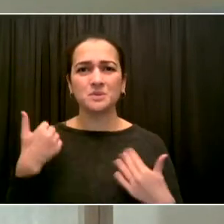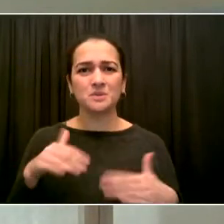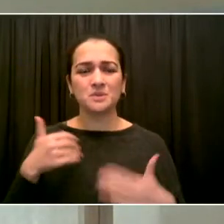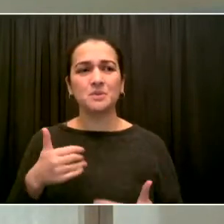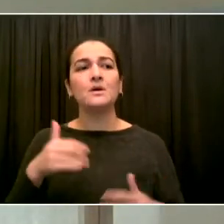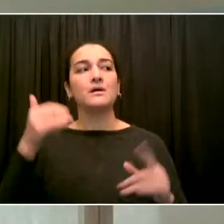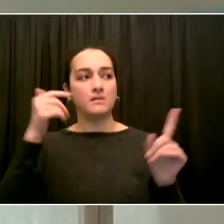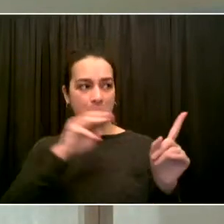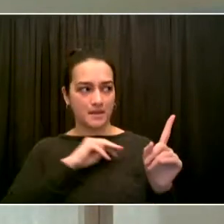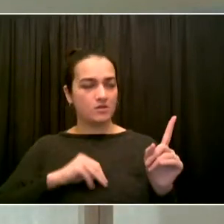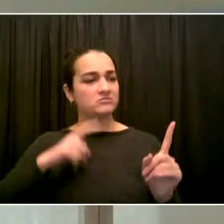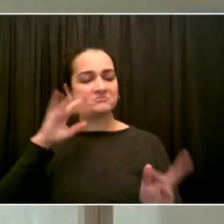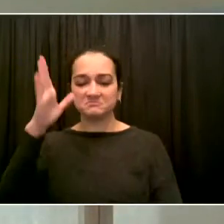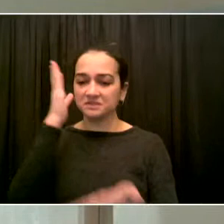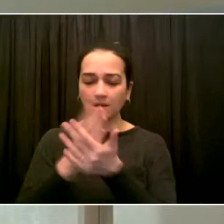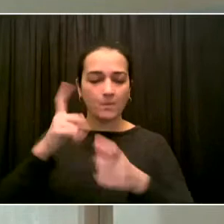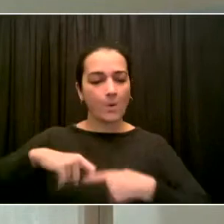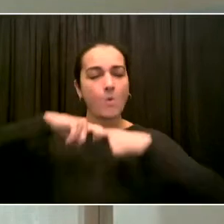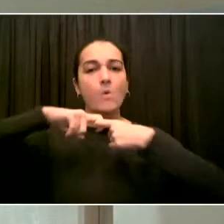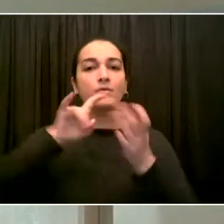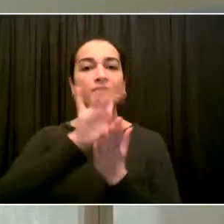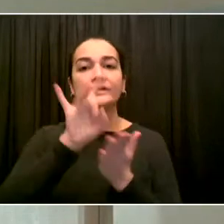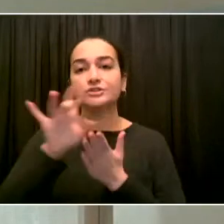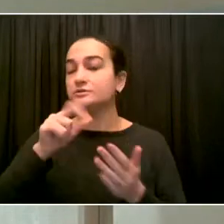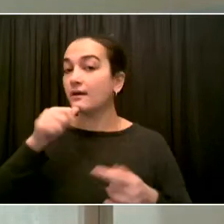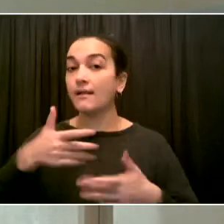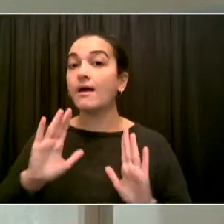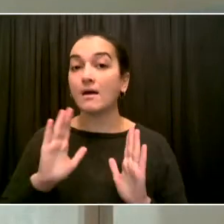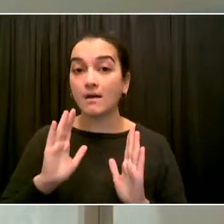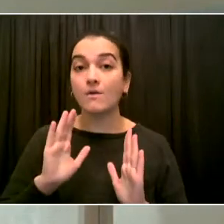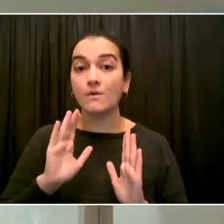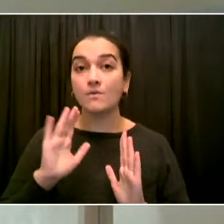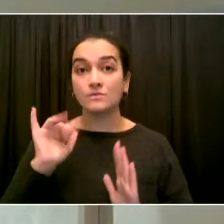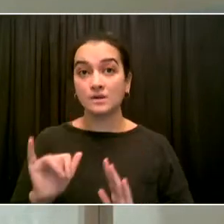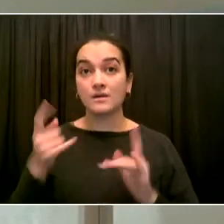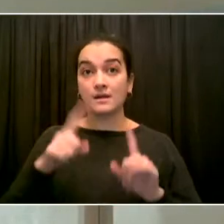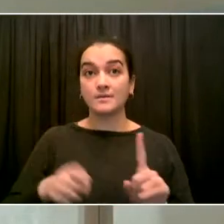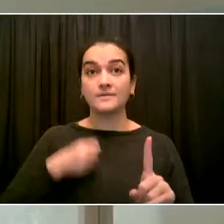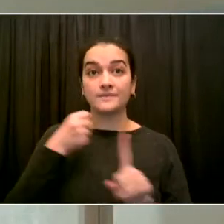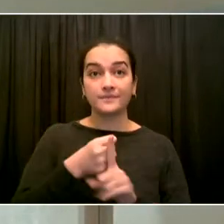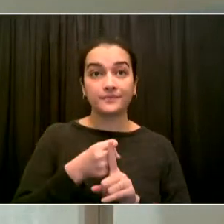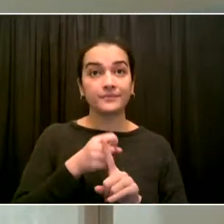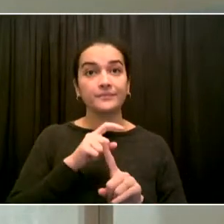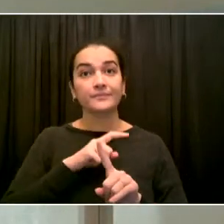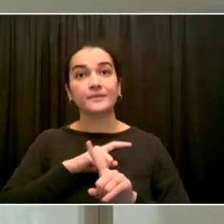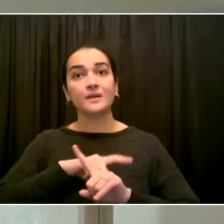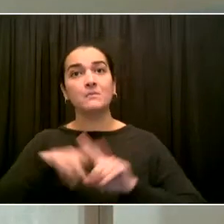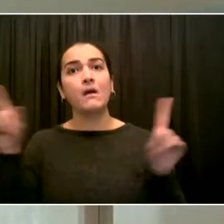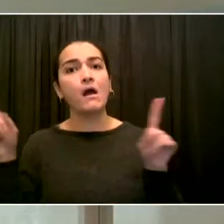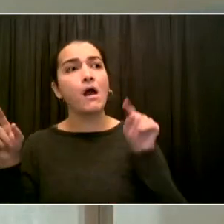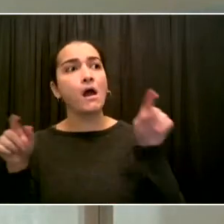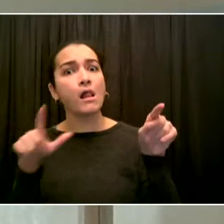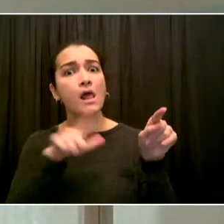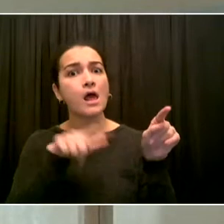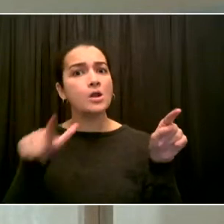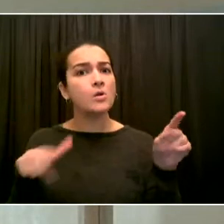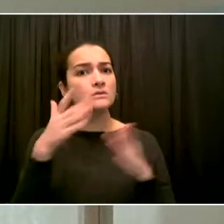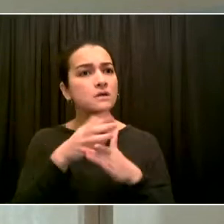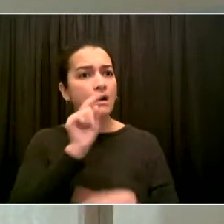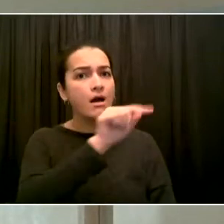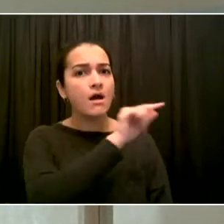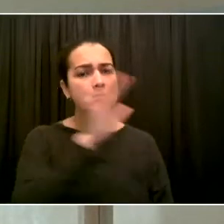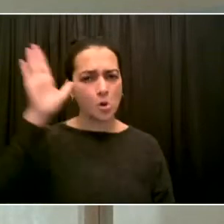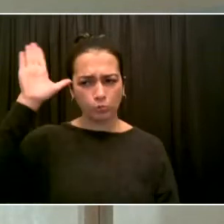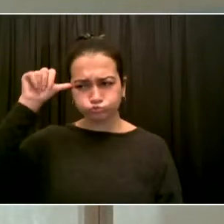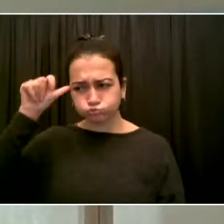lawyers through and legal services workers through the right to counsel law have been representing people, helping them file the hardship